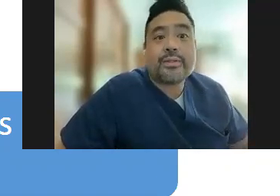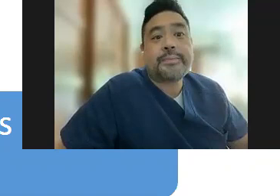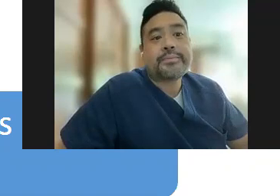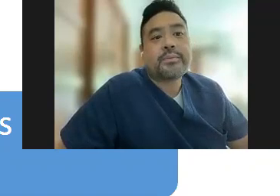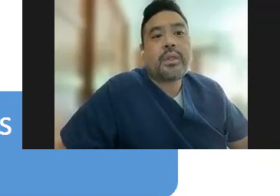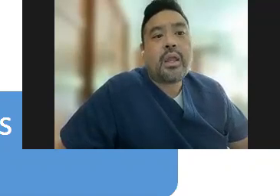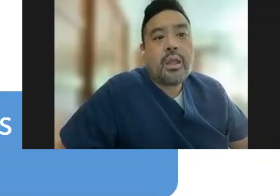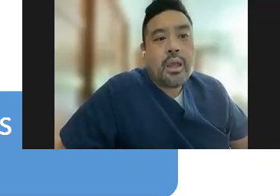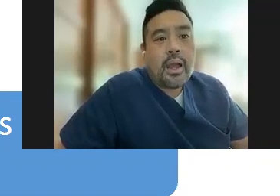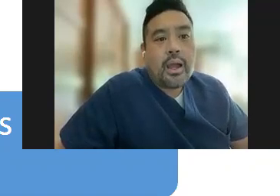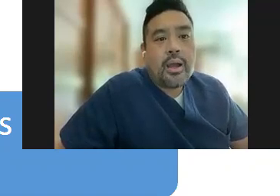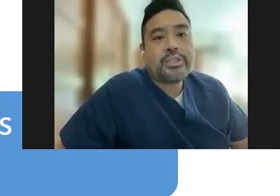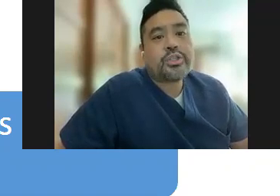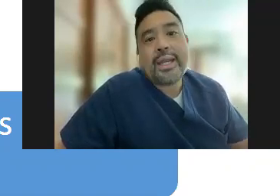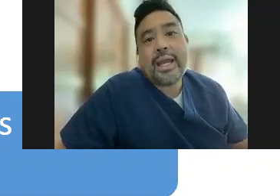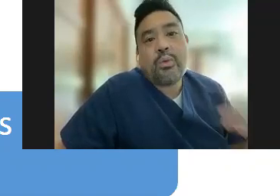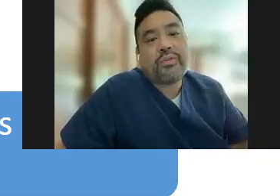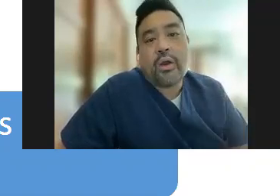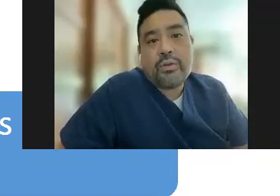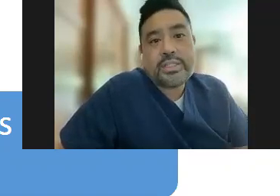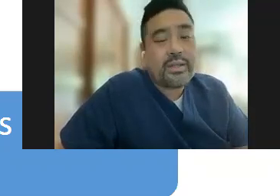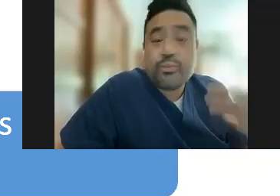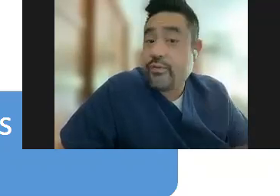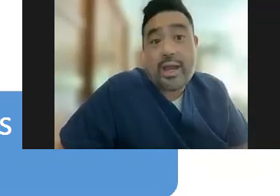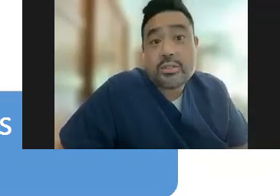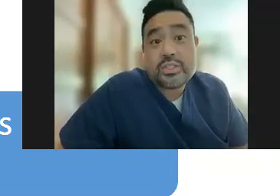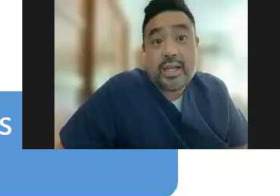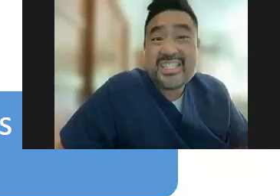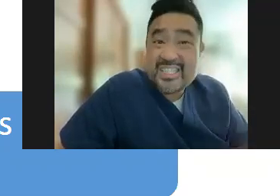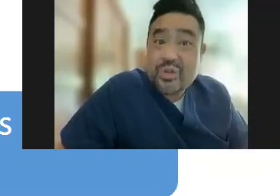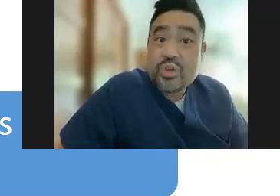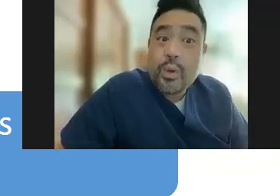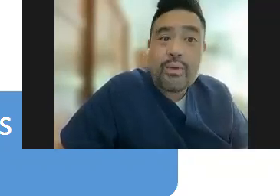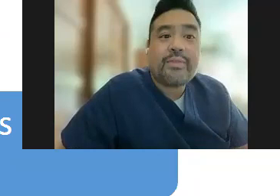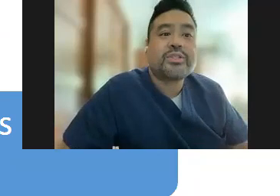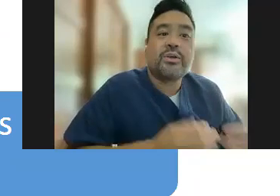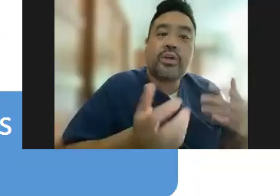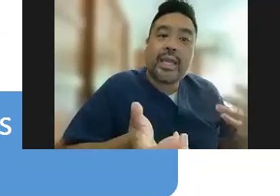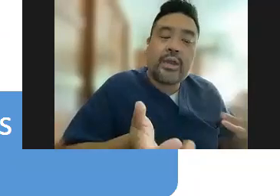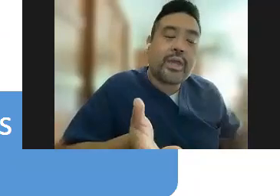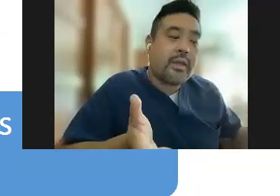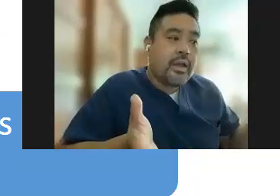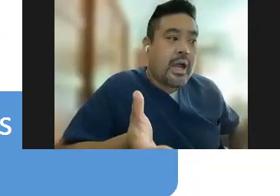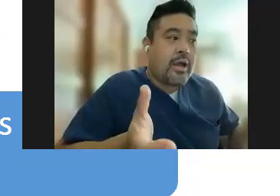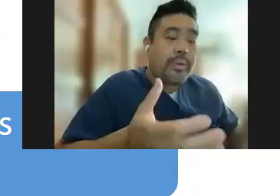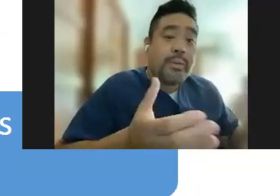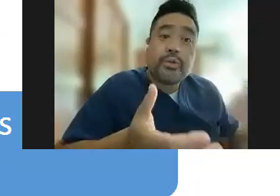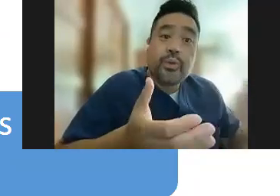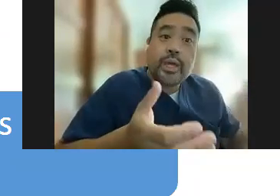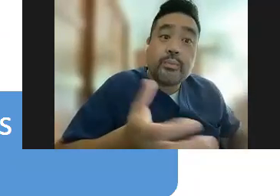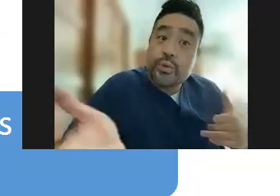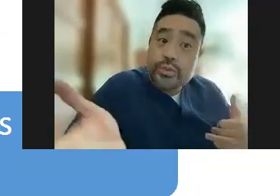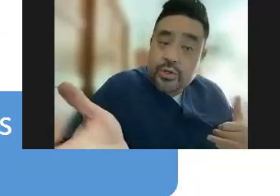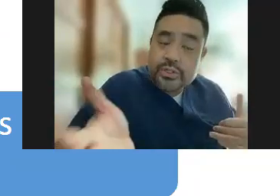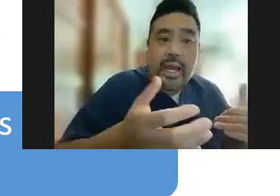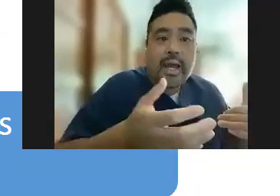for Delta. And so right now we've got all these, and we've got studies still going, right? They're still looking at, okay, how do people do